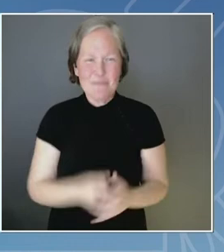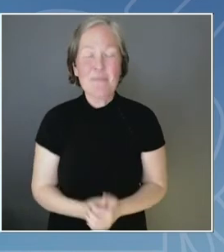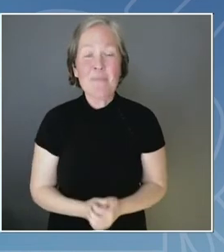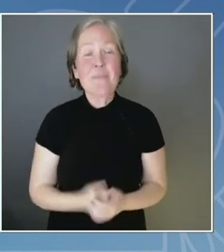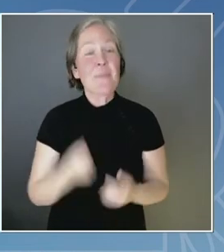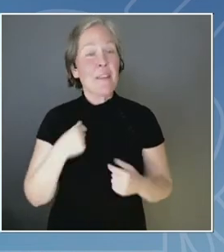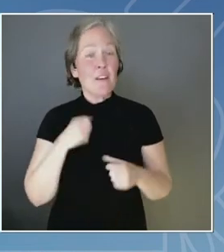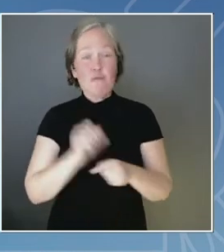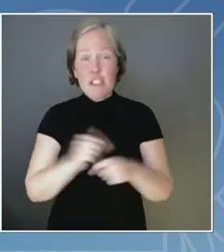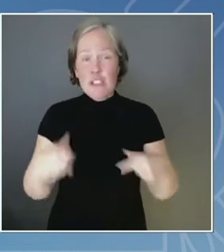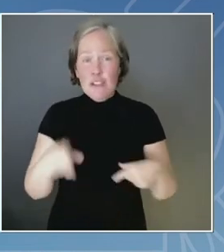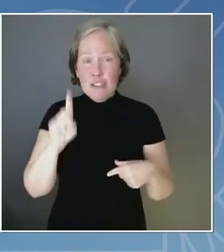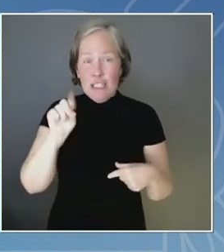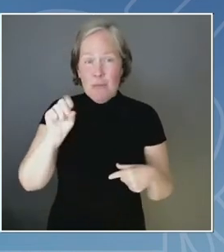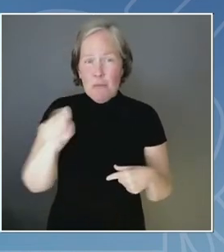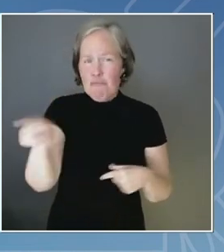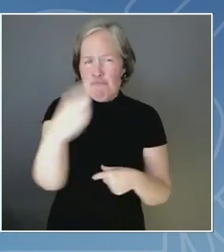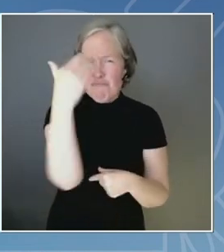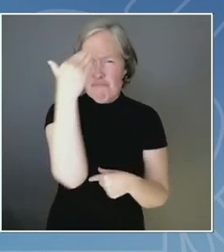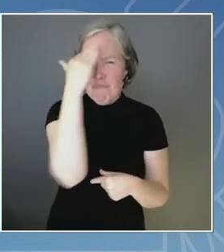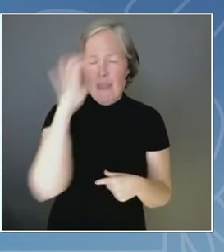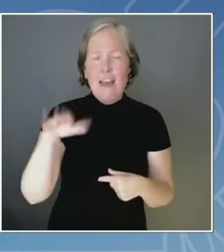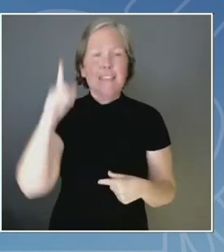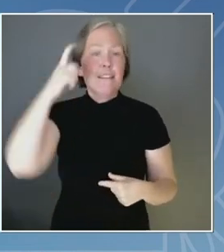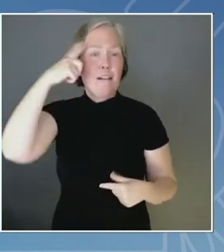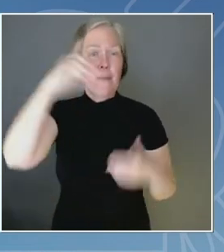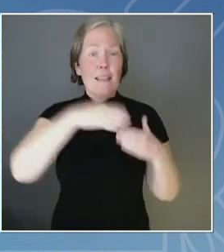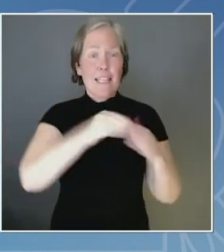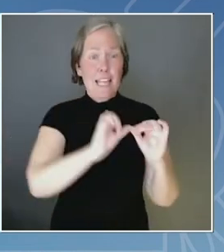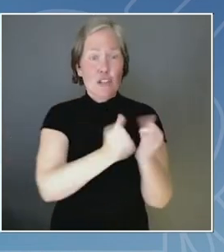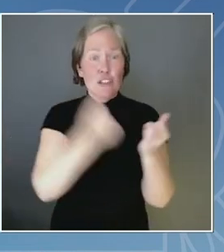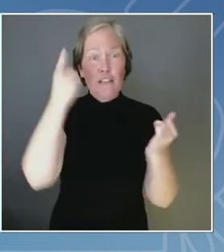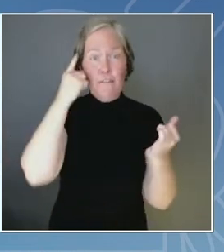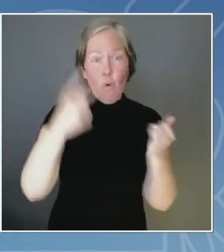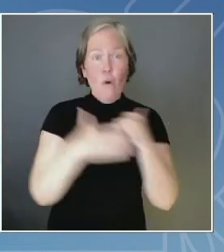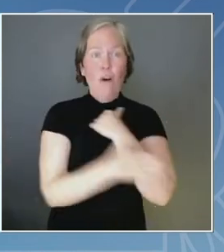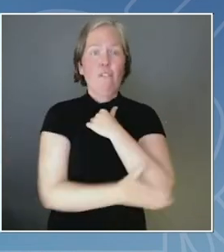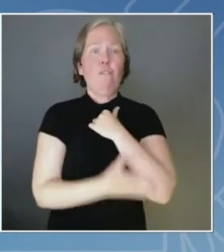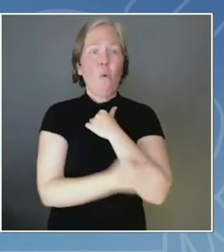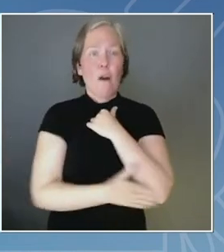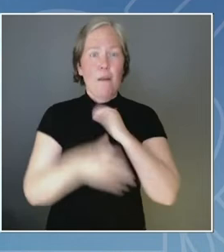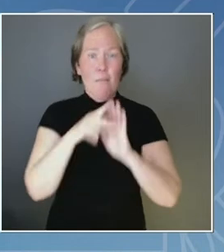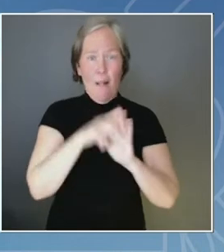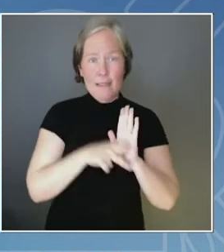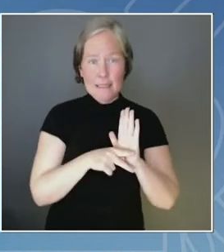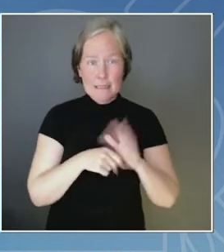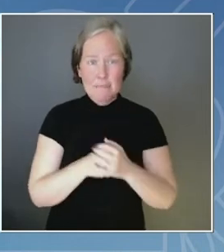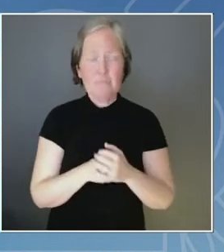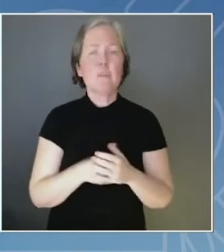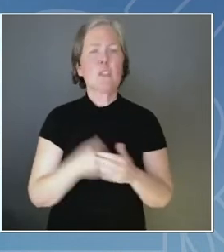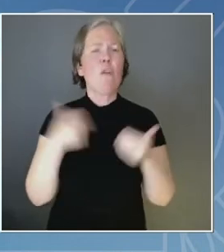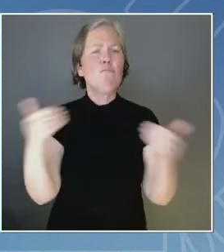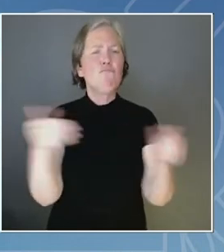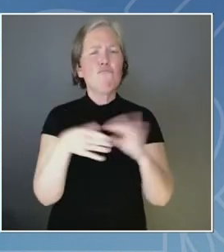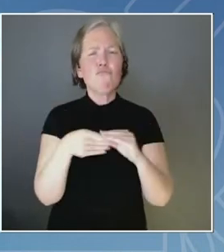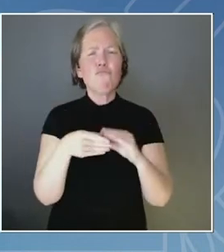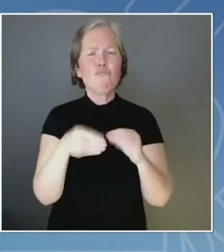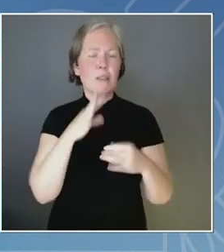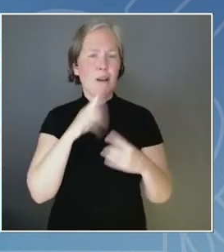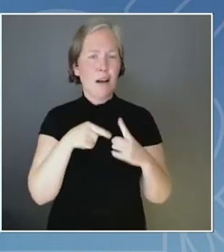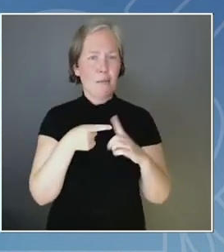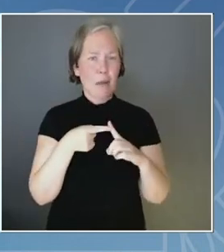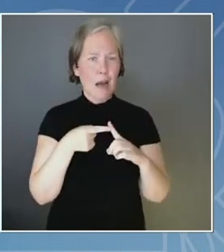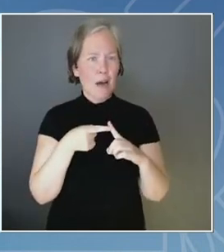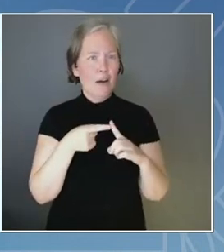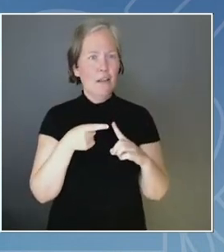At State, as you know, State Department is our government's lead agency on foreign policy, and I wanted to give you a quick laydown of where we are